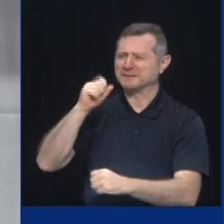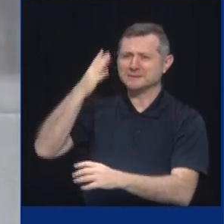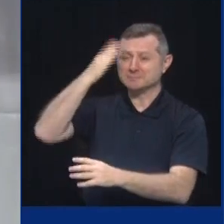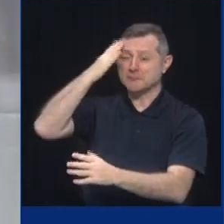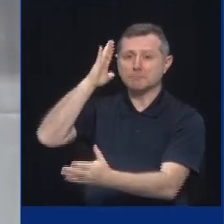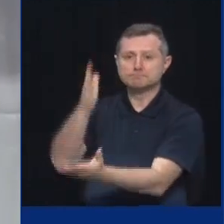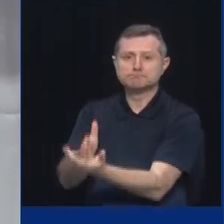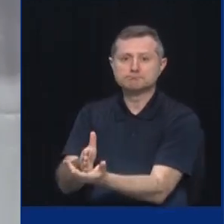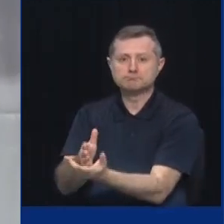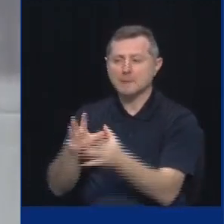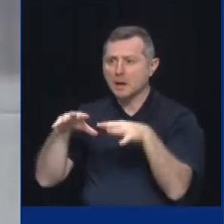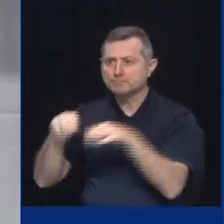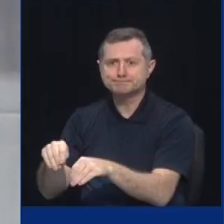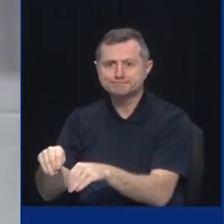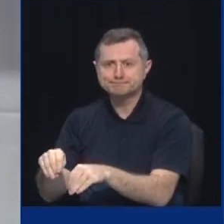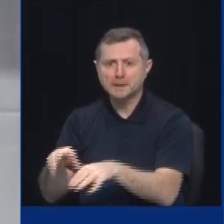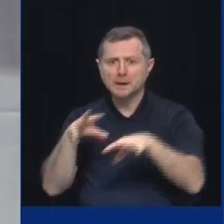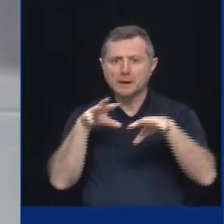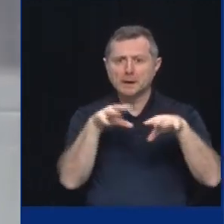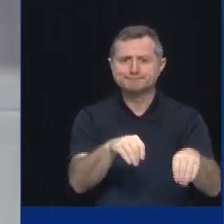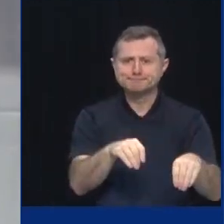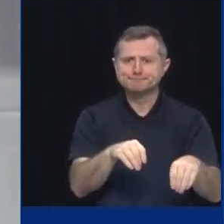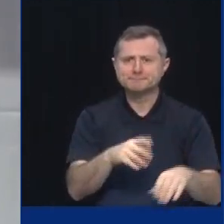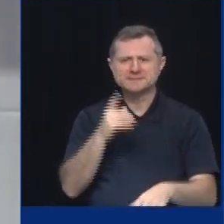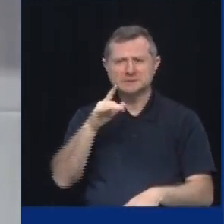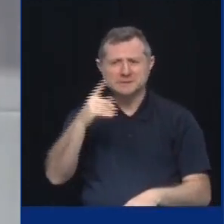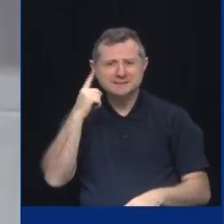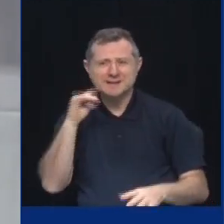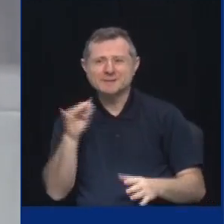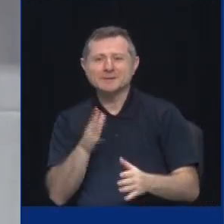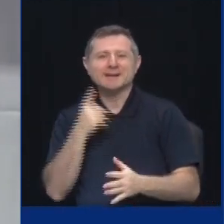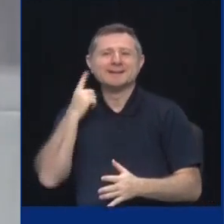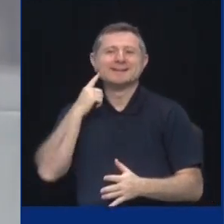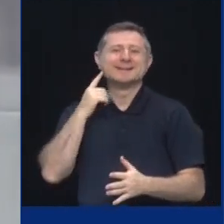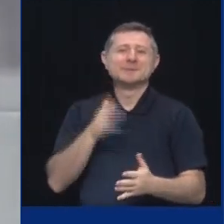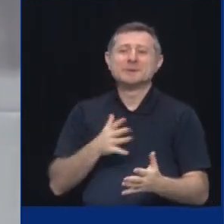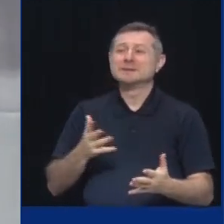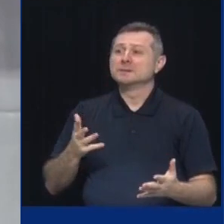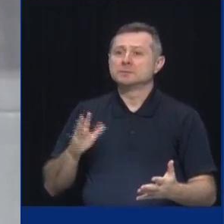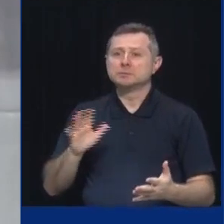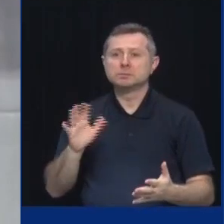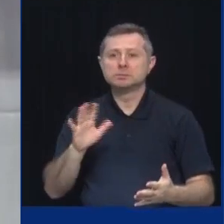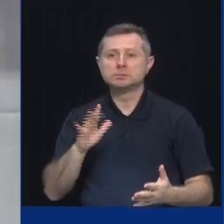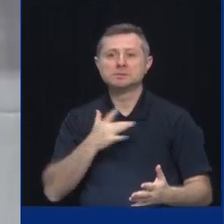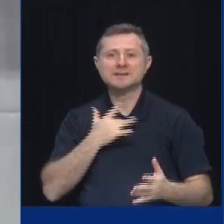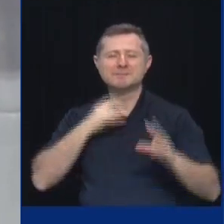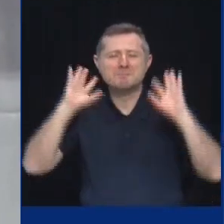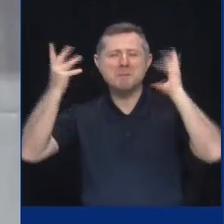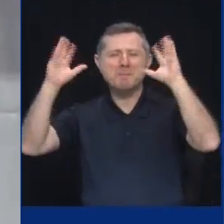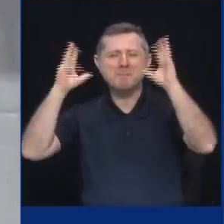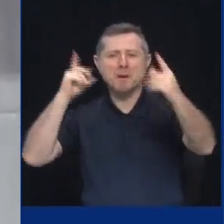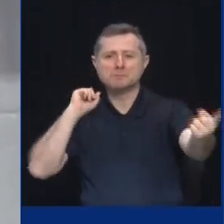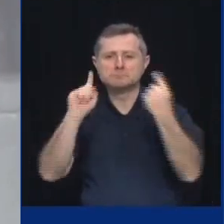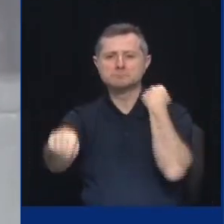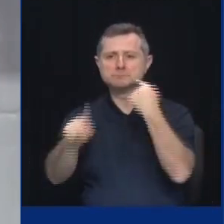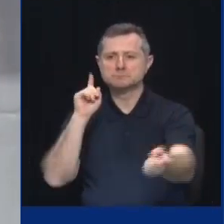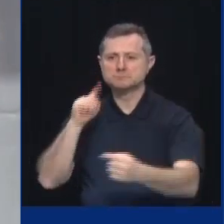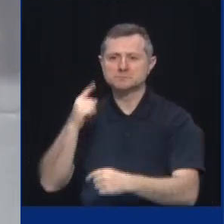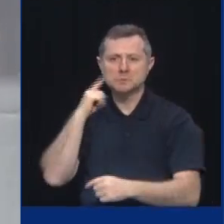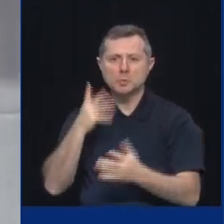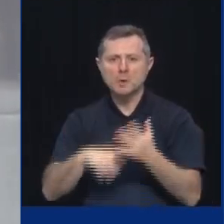the sound of the city. And it was desperate. But you know what New Yorkers did? New